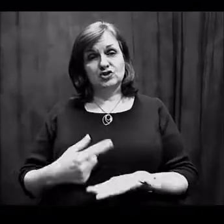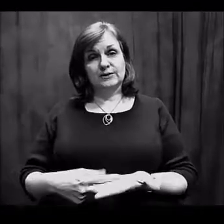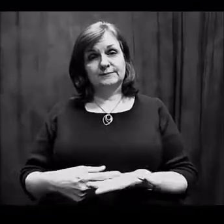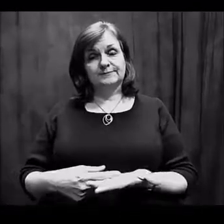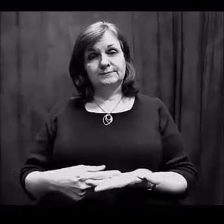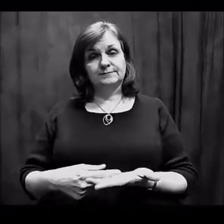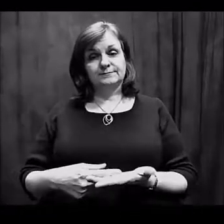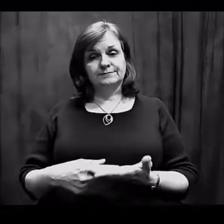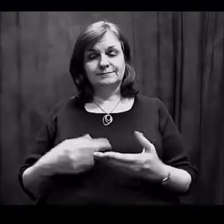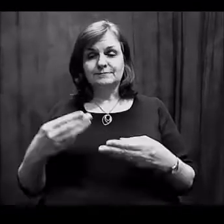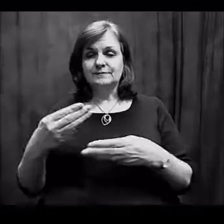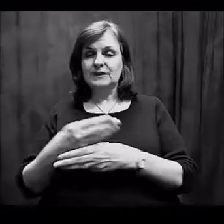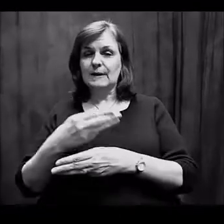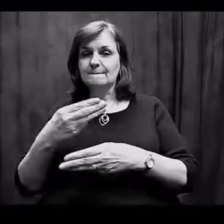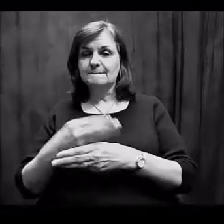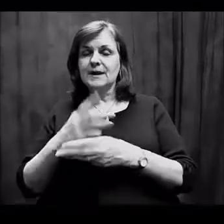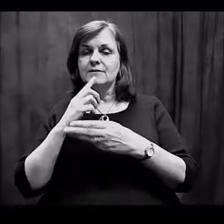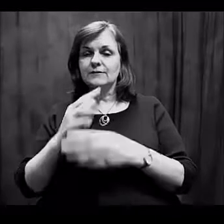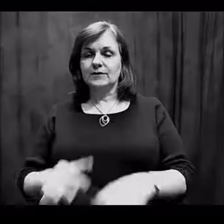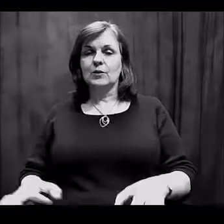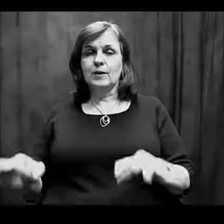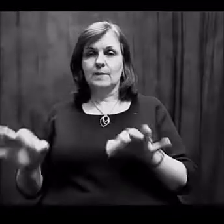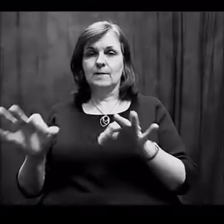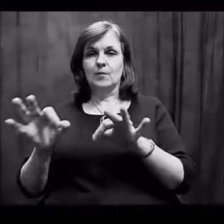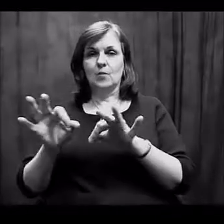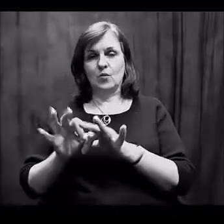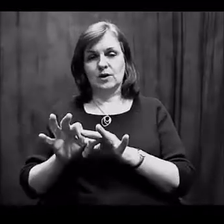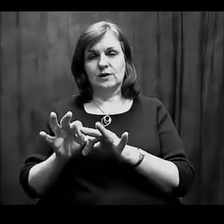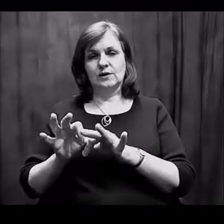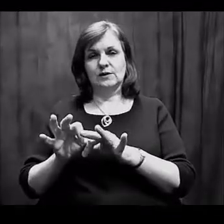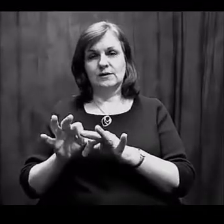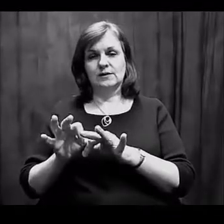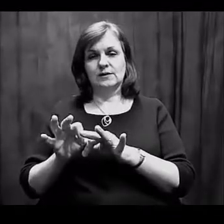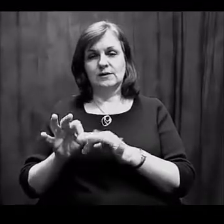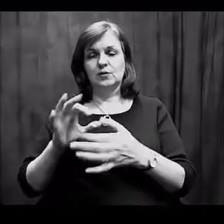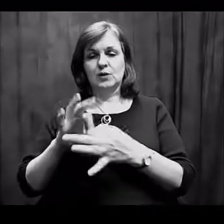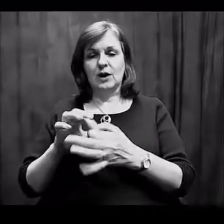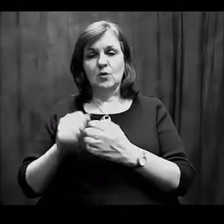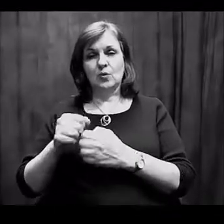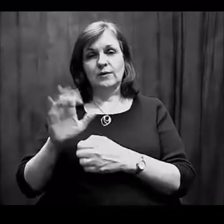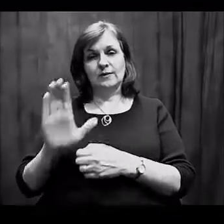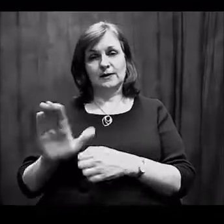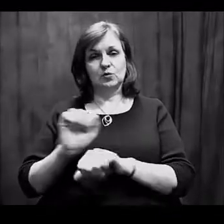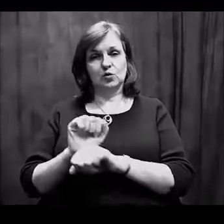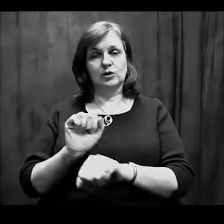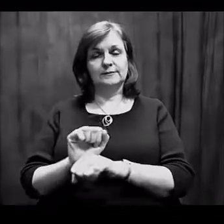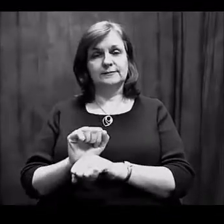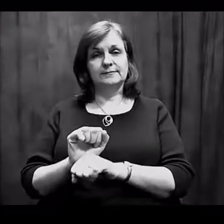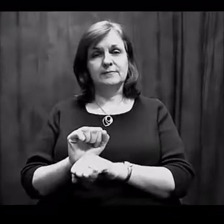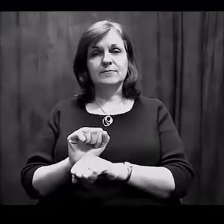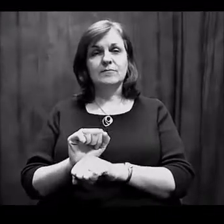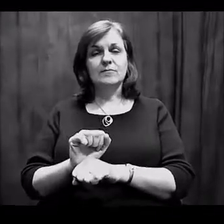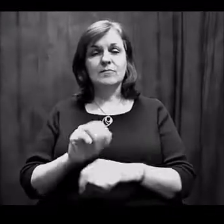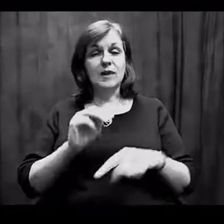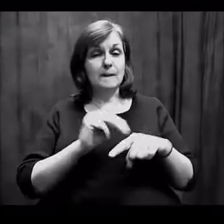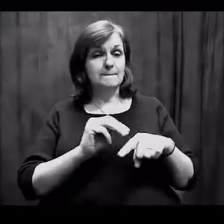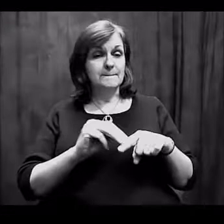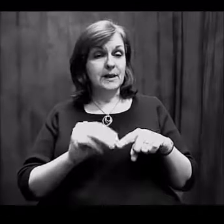and in our future discussions is that math was central to all of what Gregor